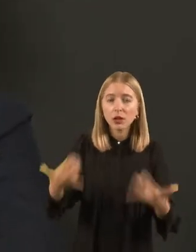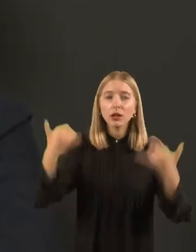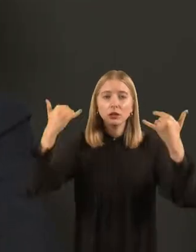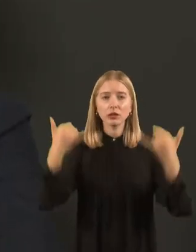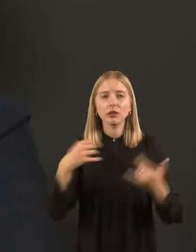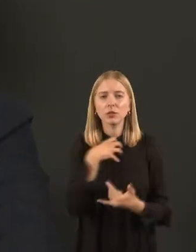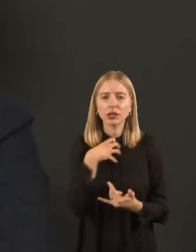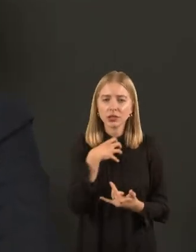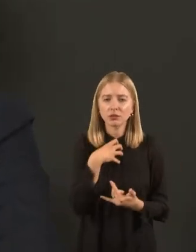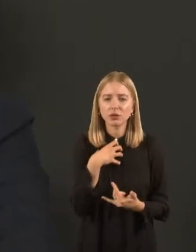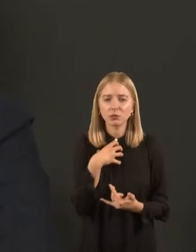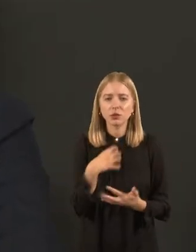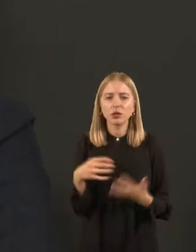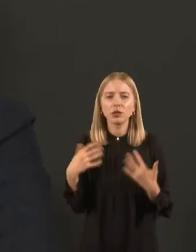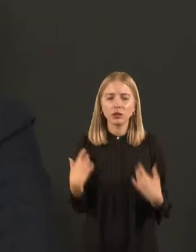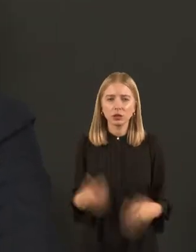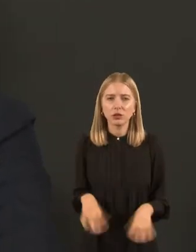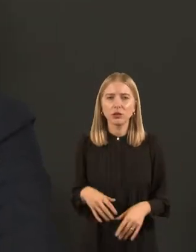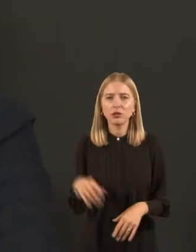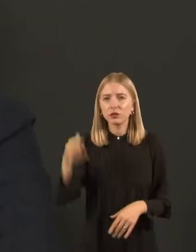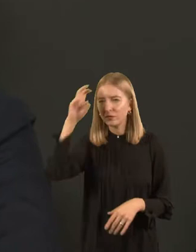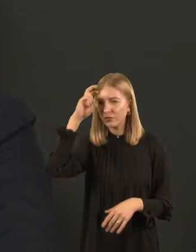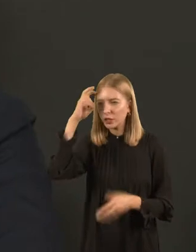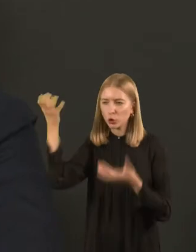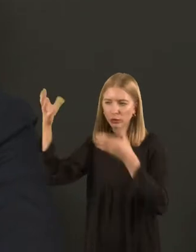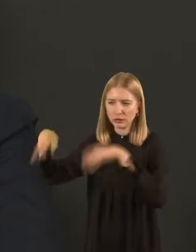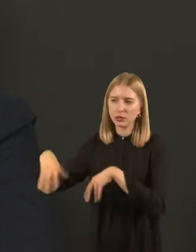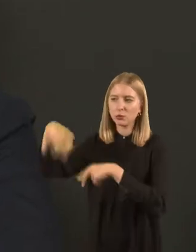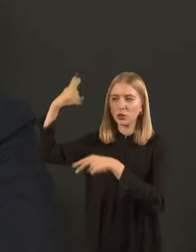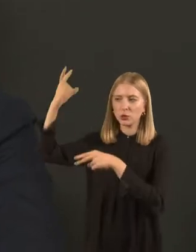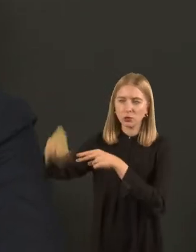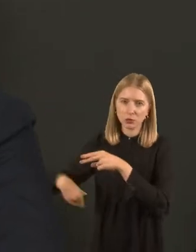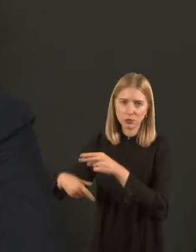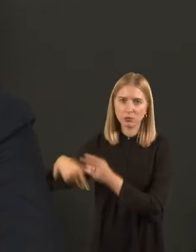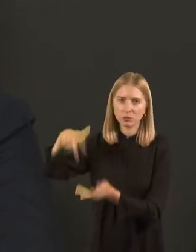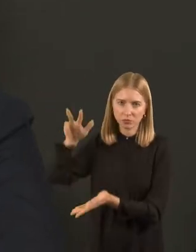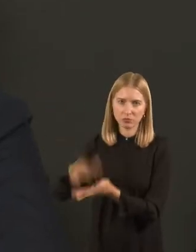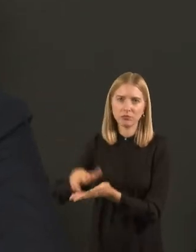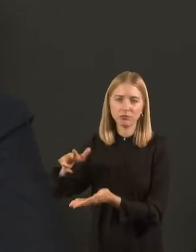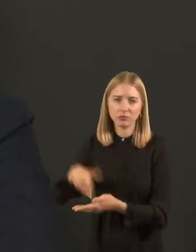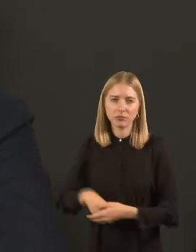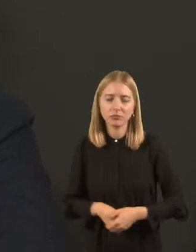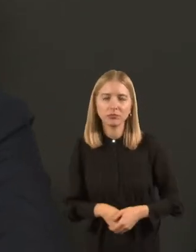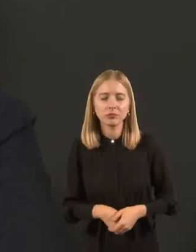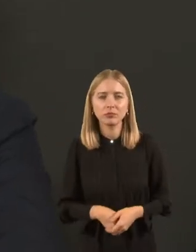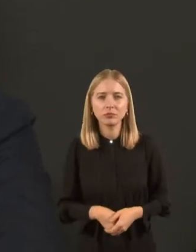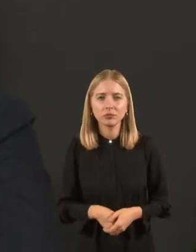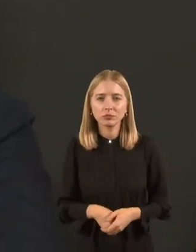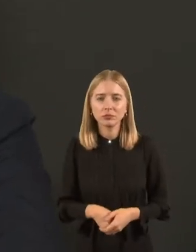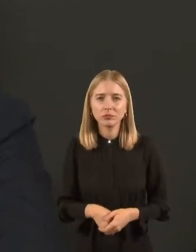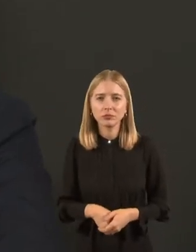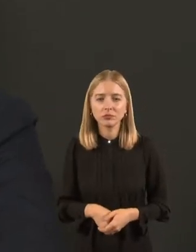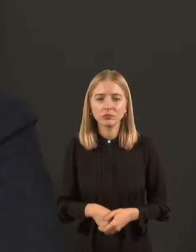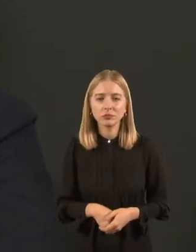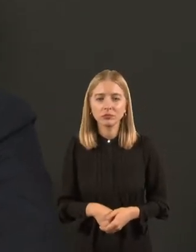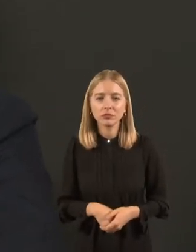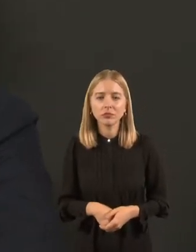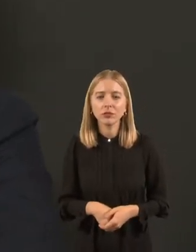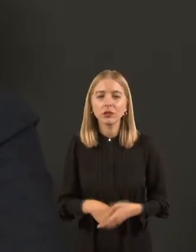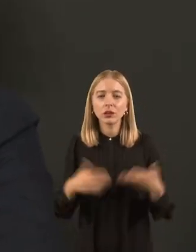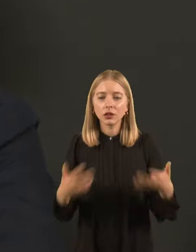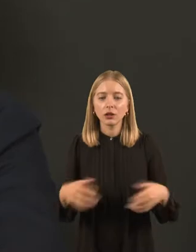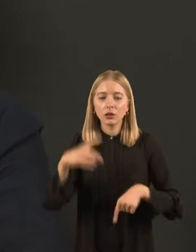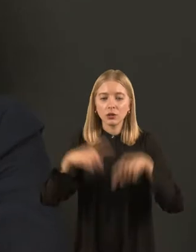a consensus on the disease that we are suffering from. The only thing that we need to do